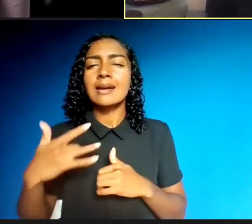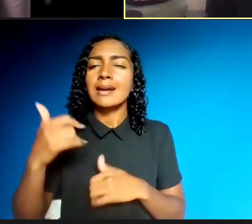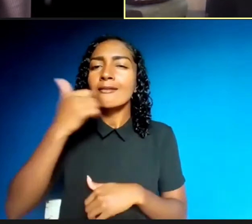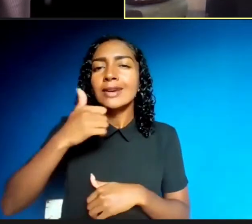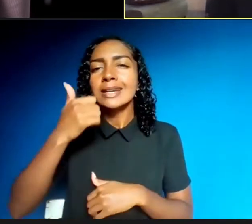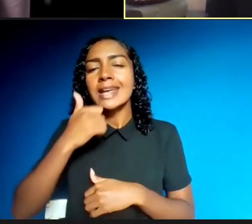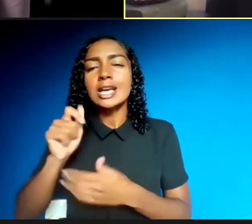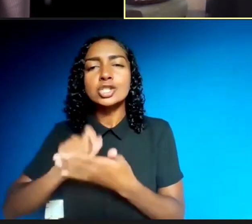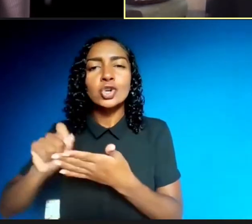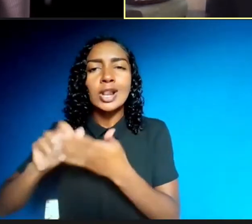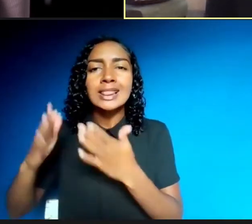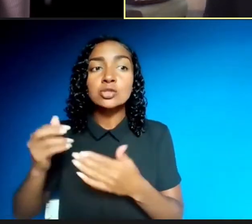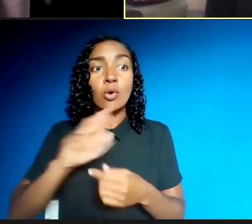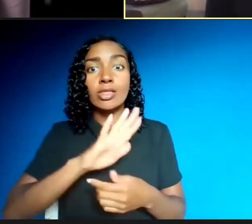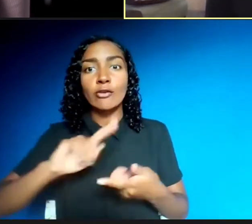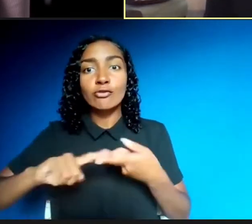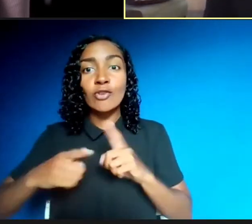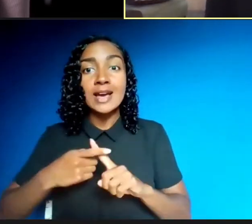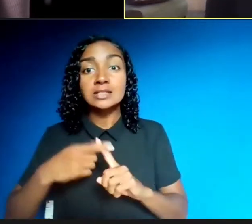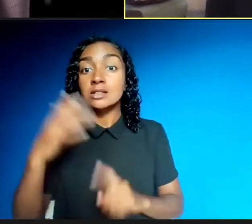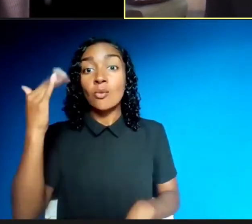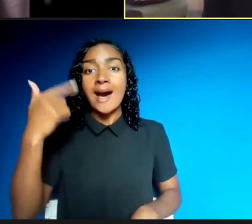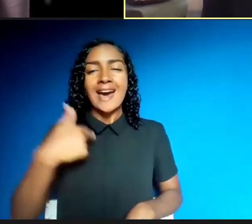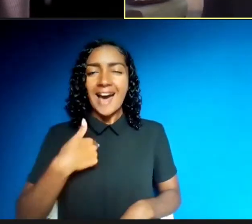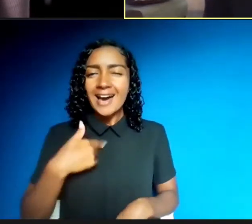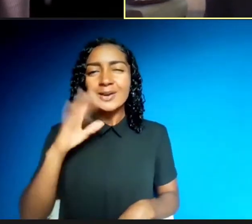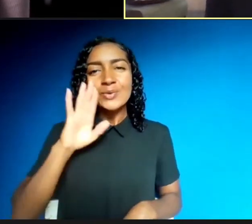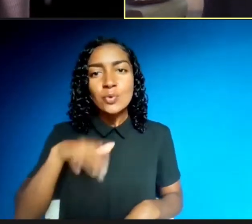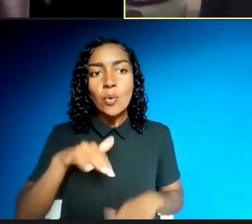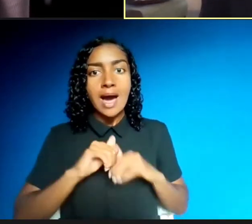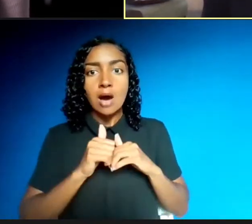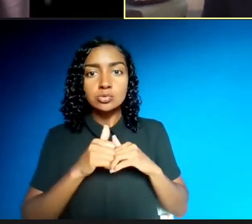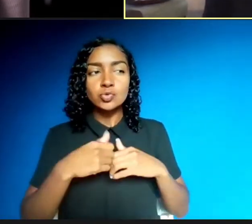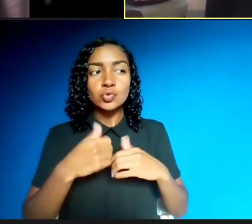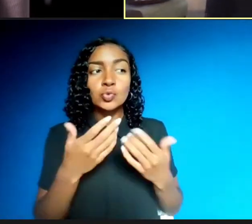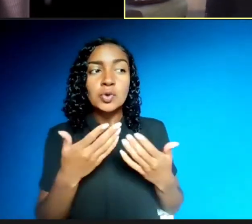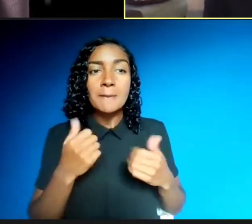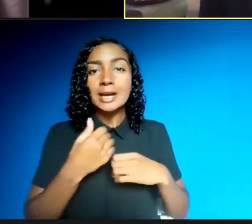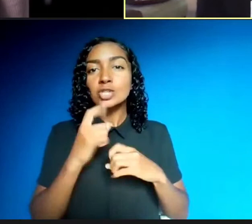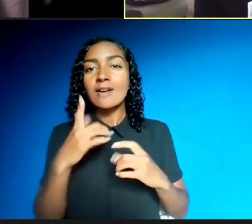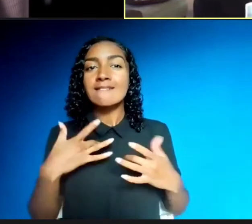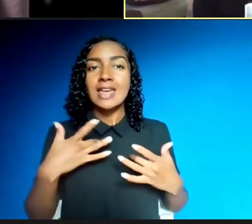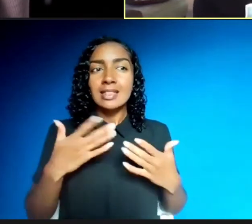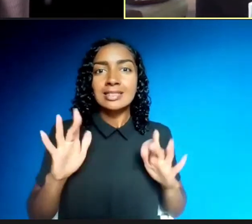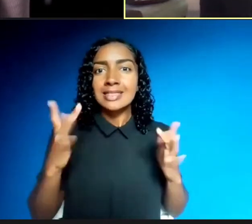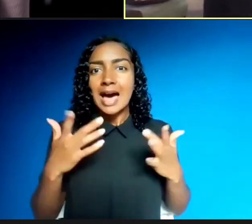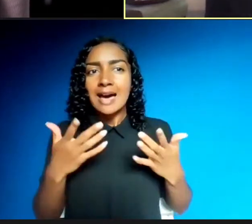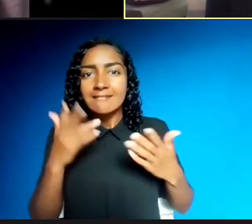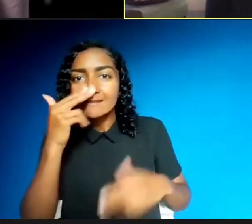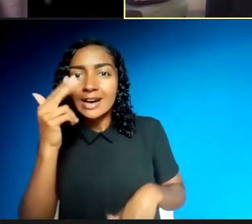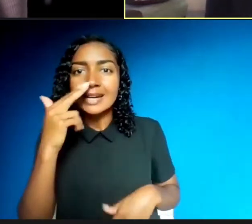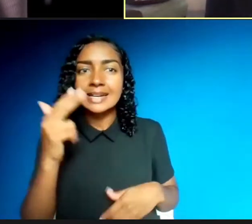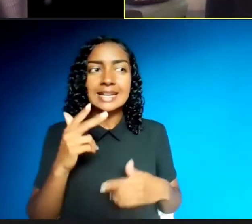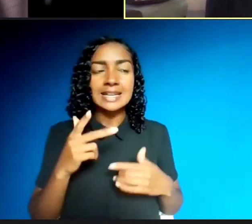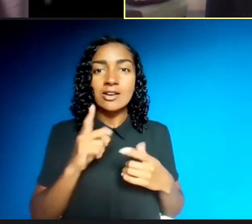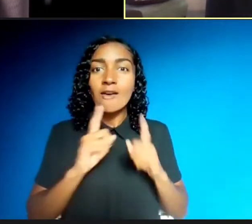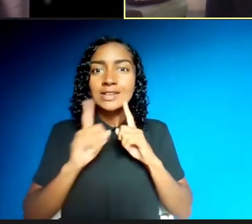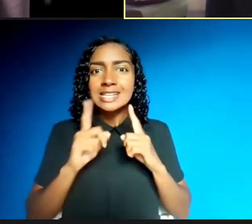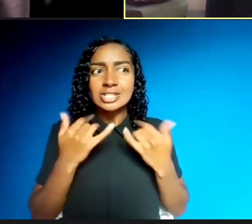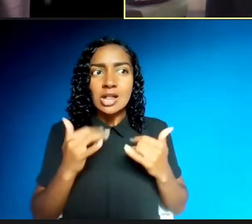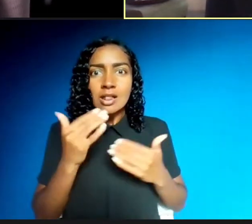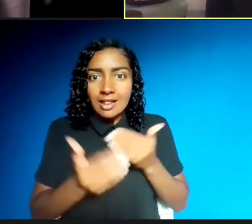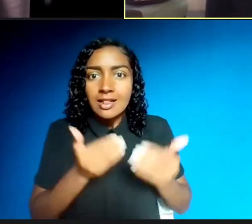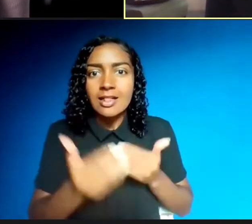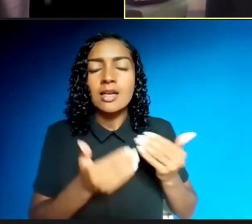their friends was because I knew how to sort of like keep it funny, keep it moving, keep the conversation going. And we